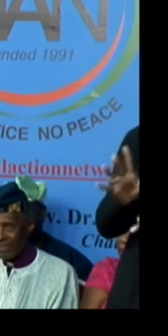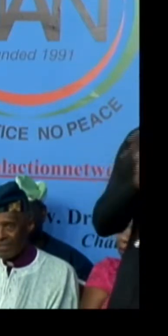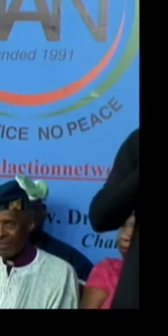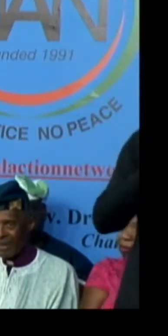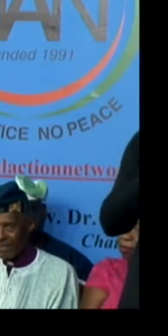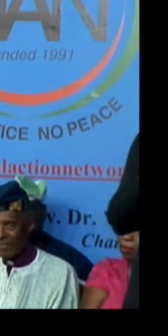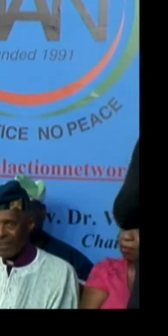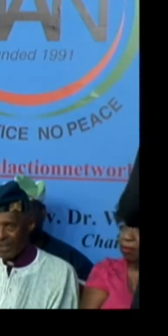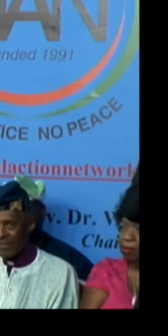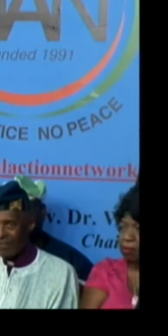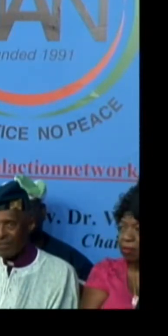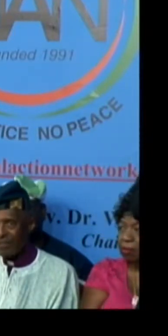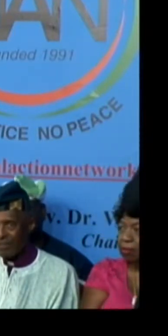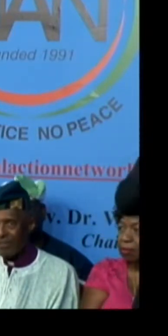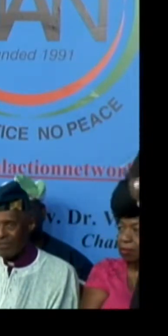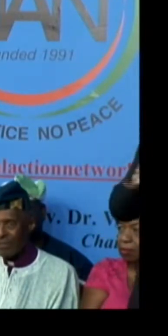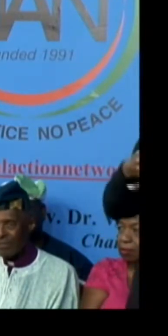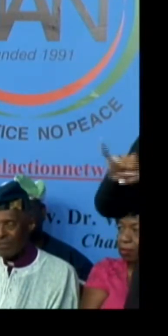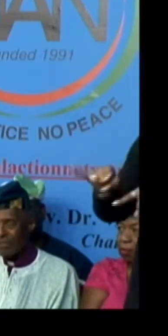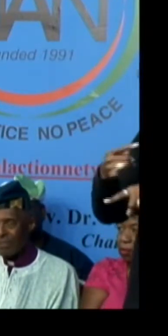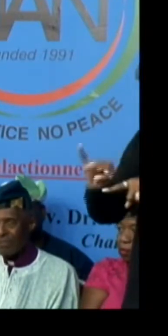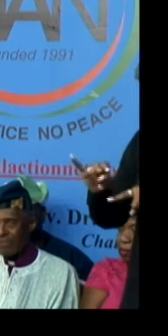hear?